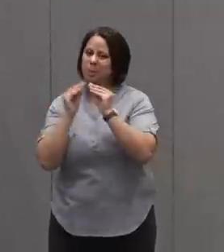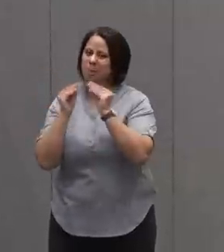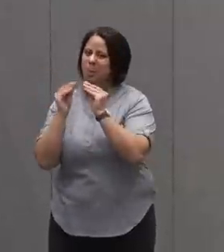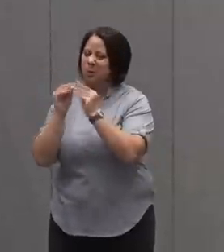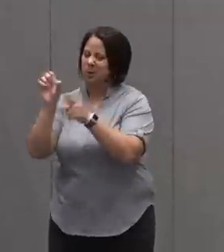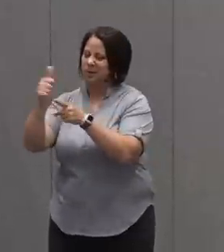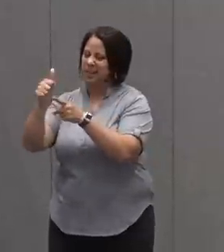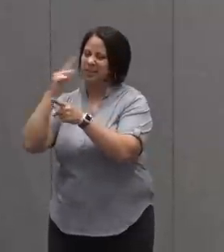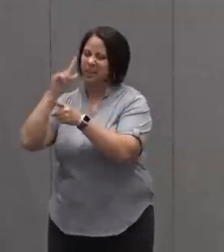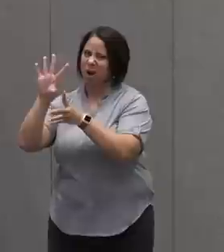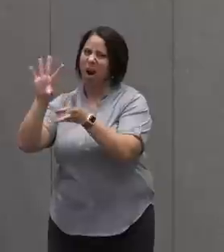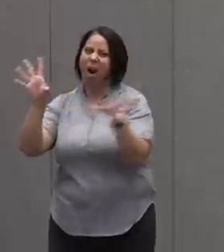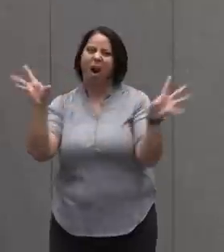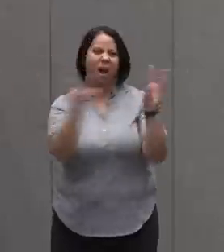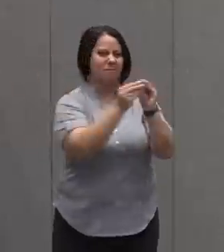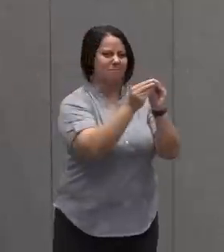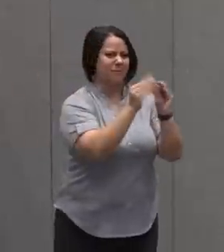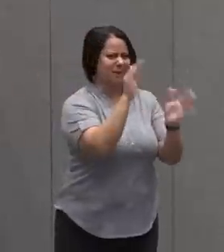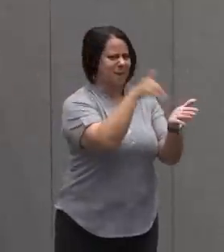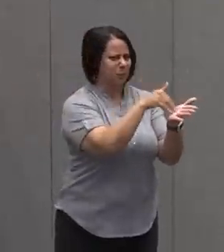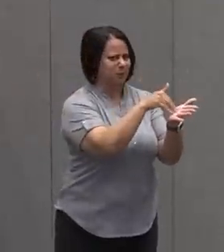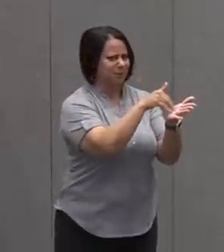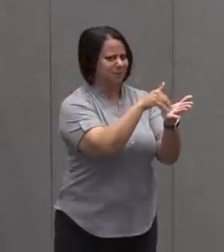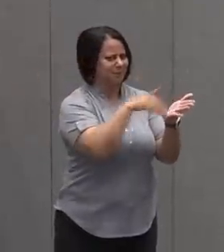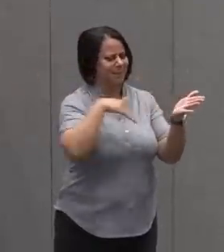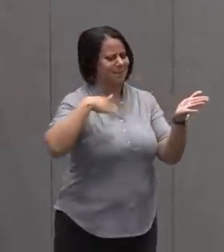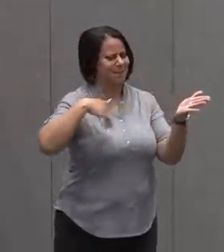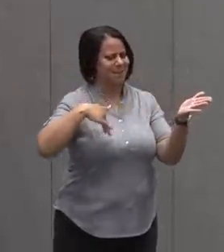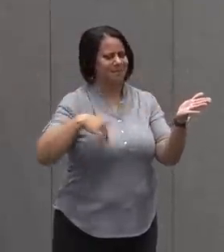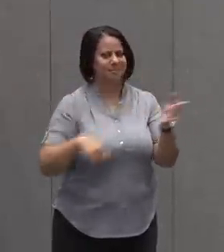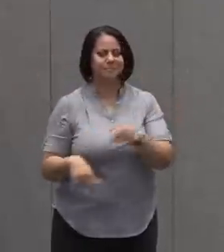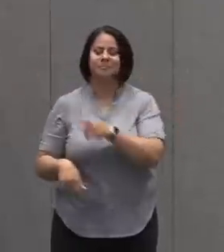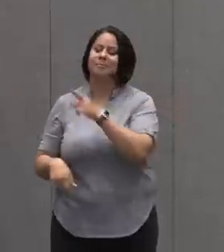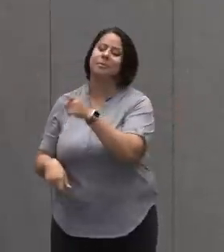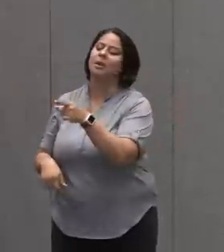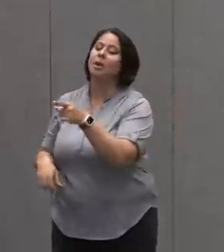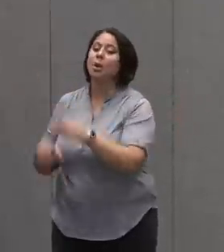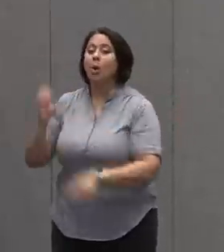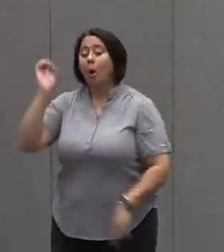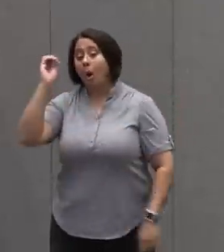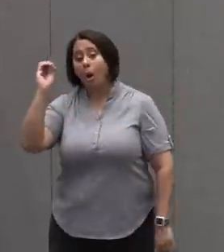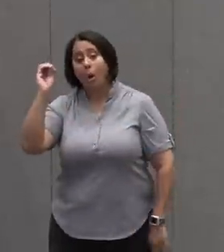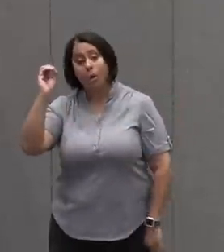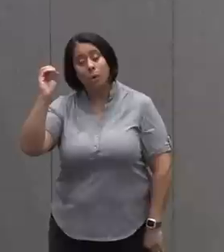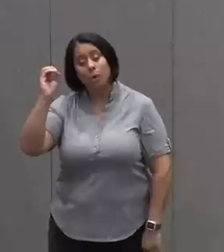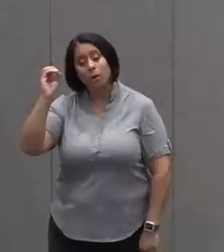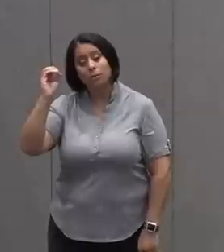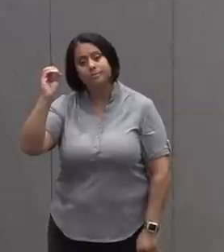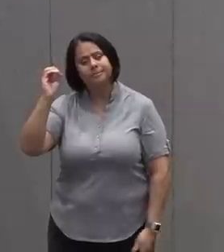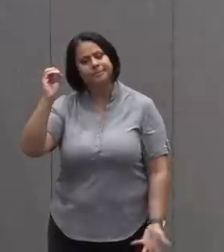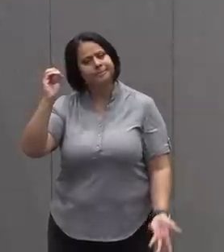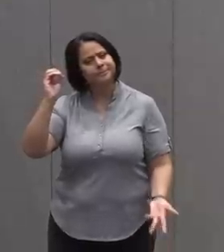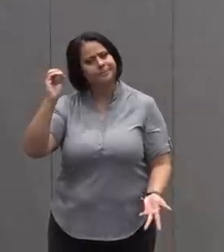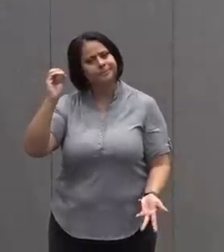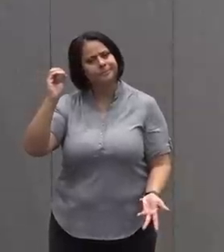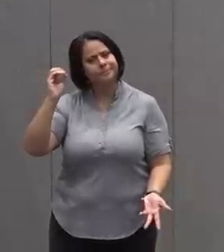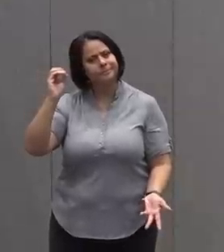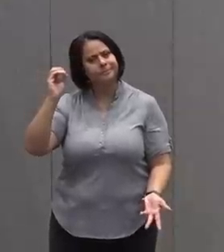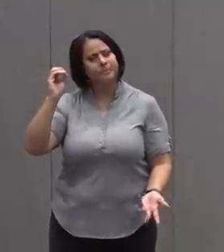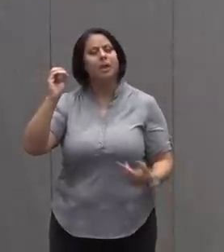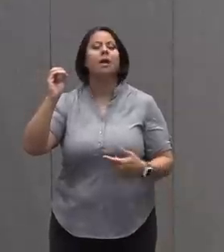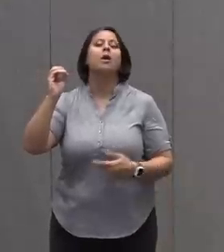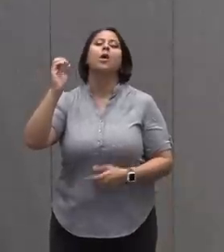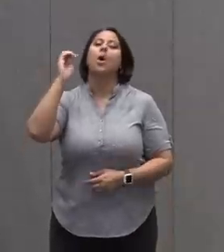have those thousands. What do you think that O stands for? Oh no, I'm not sure which one. No, that